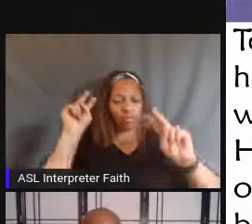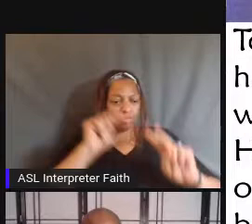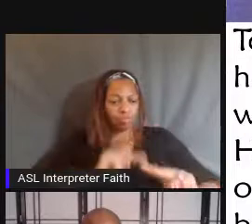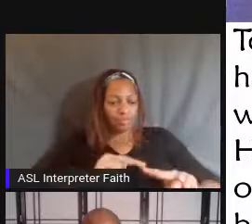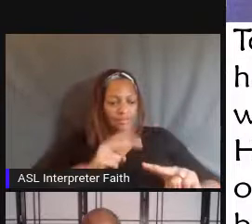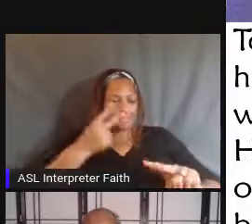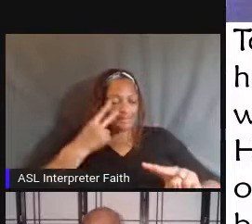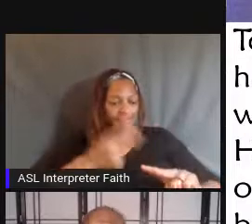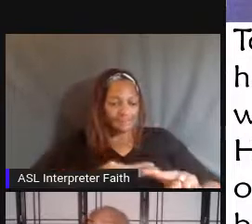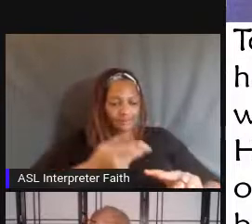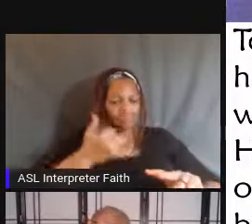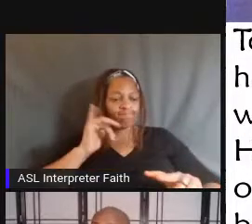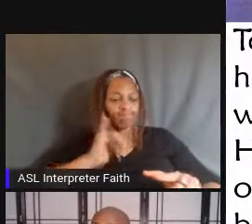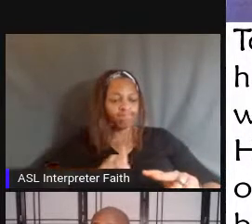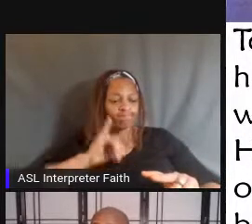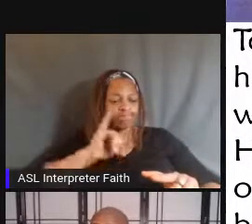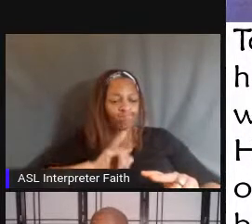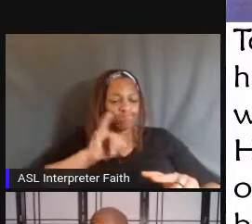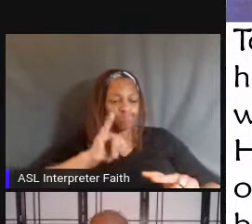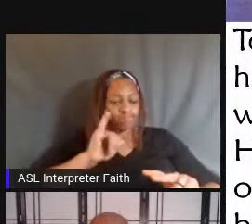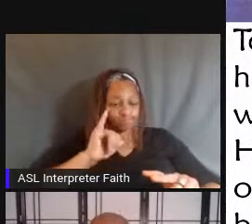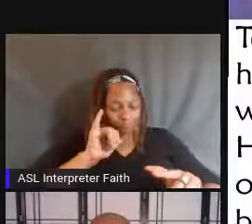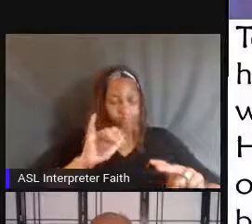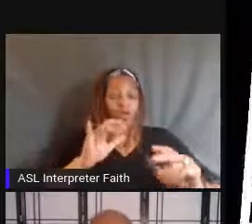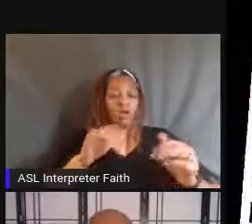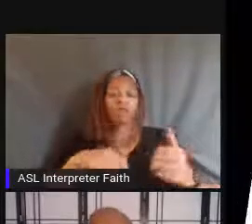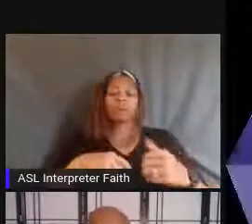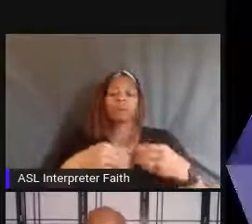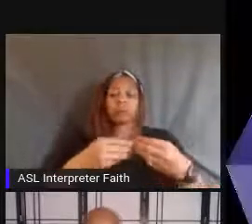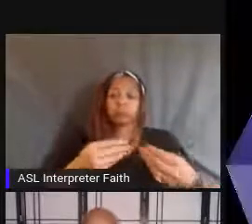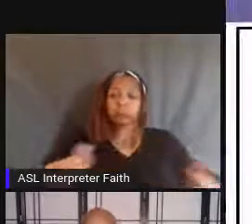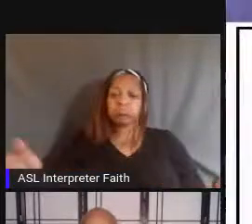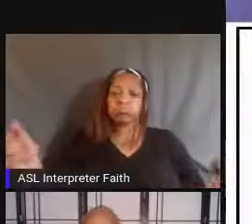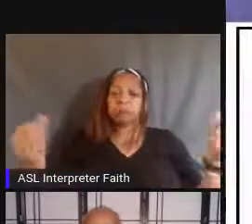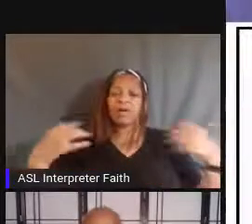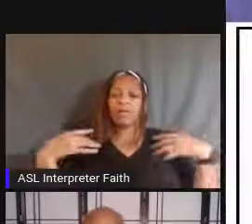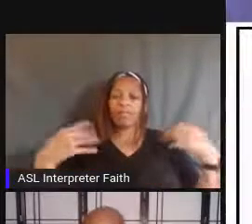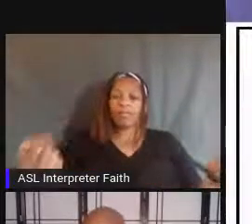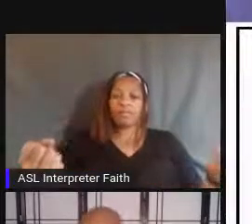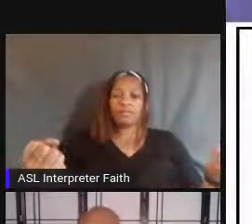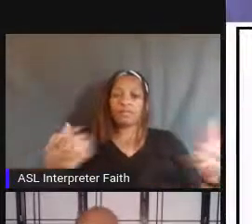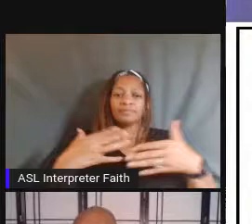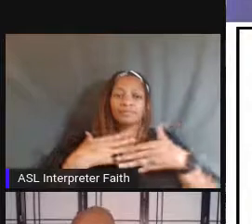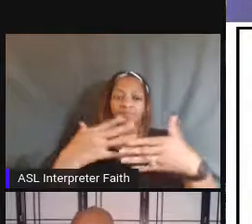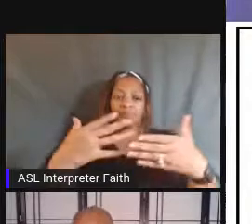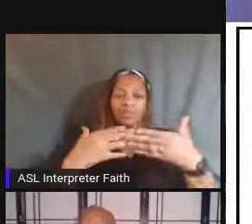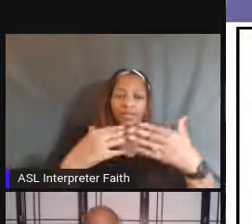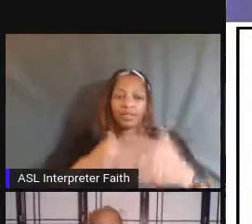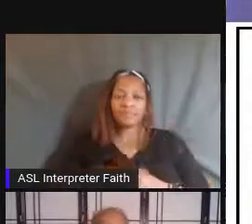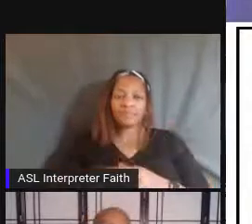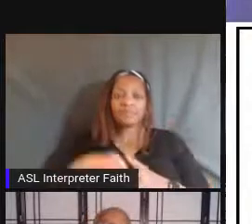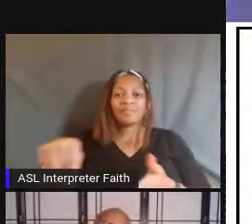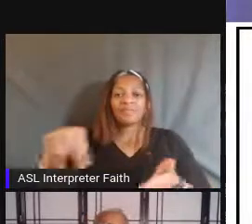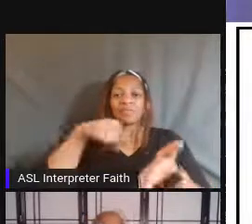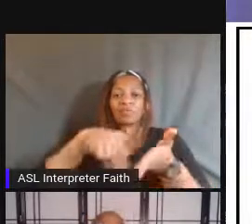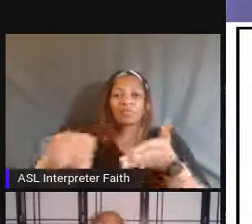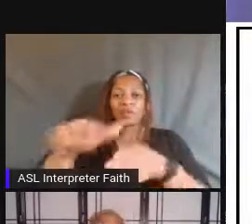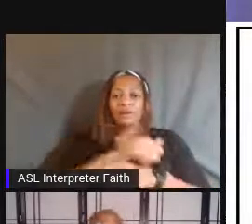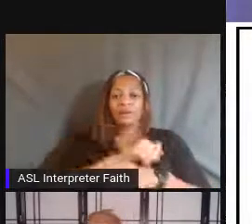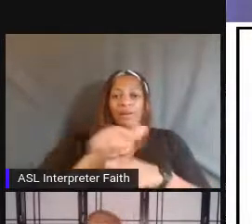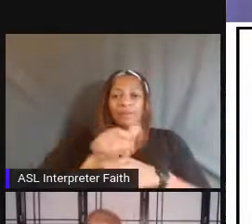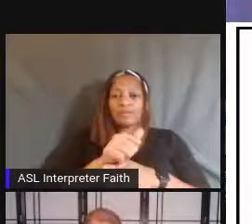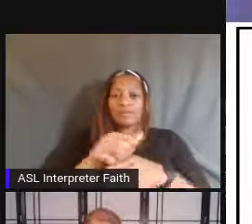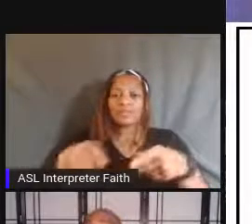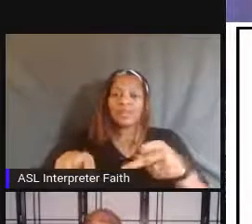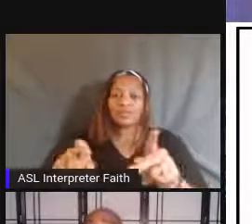is and heal it? Breathe. This week's practice, our opportunity to dive into